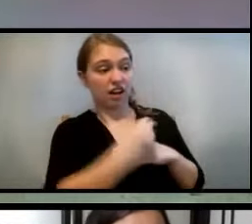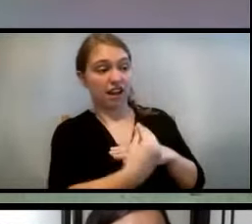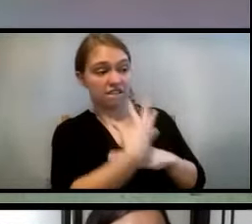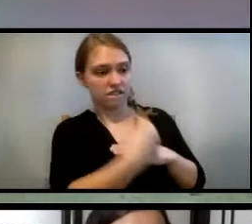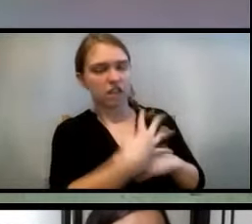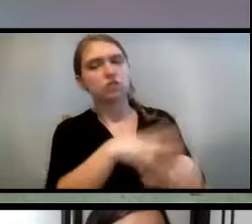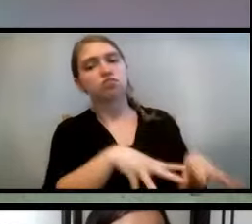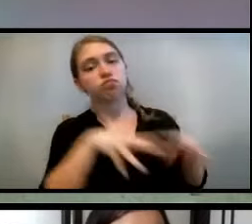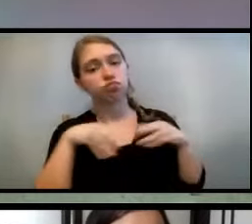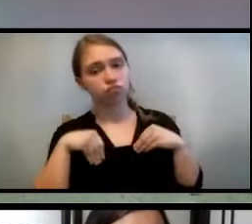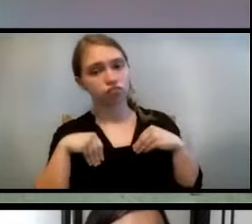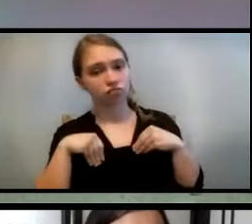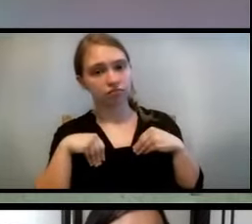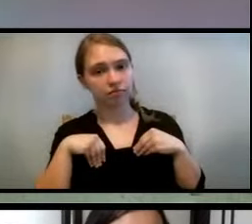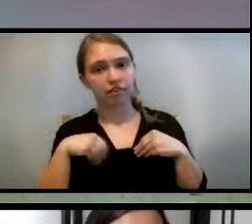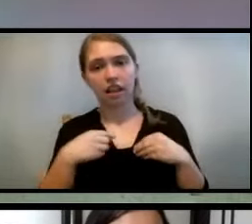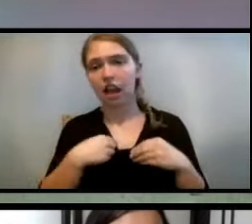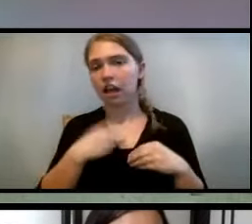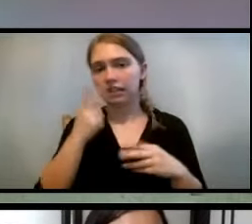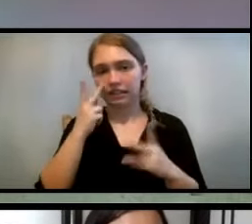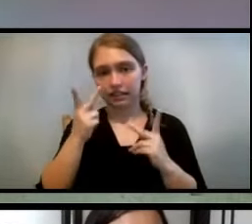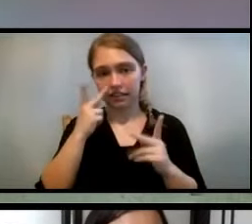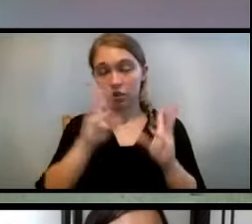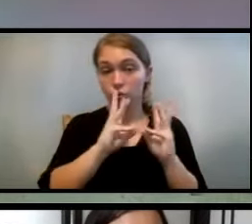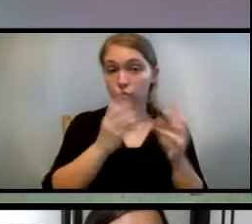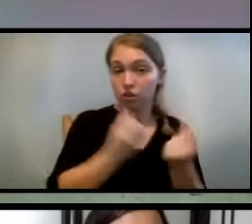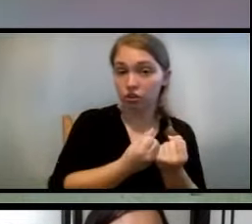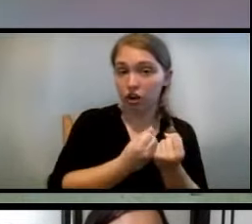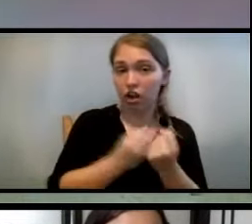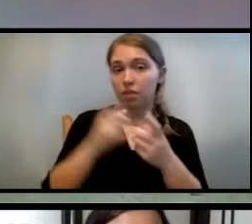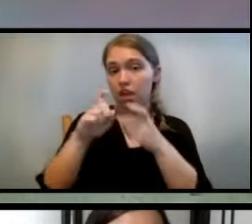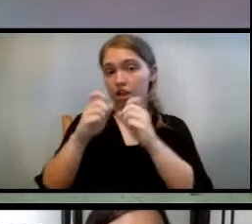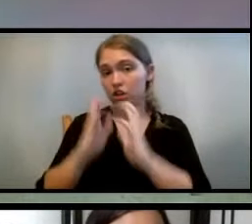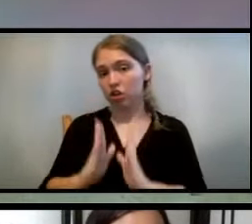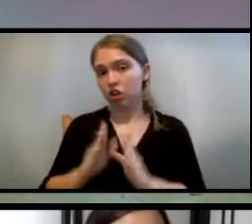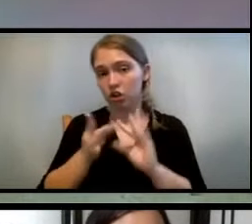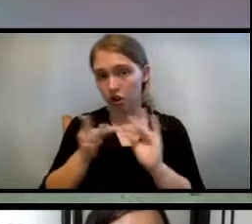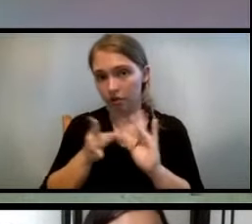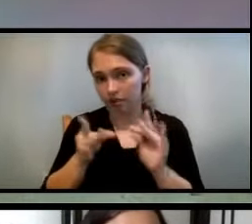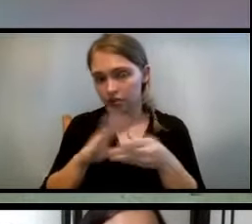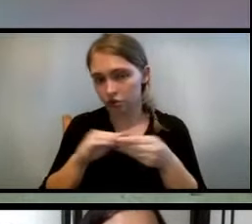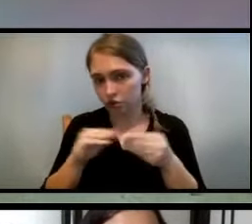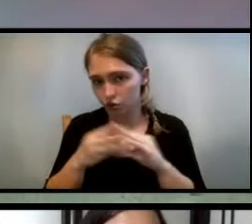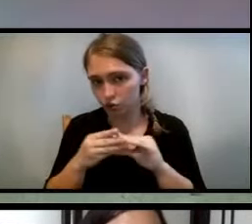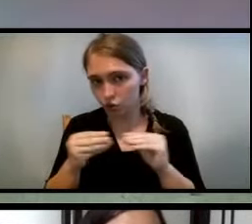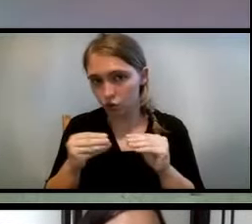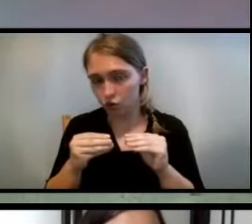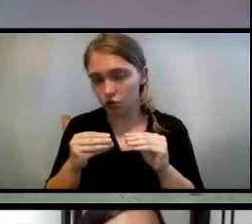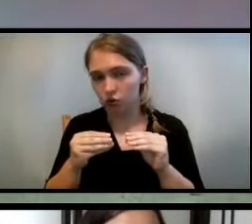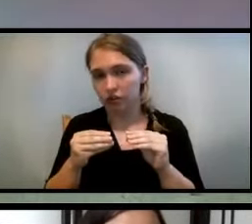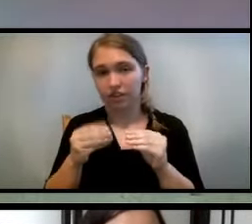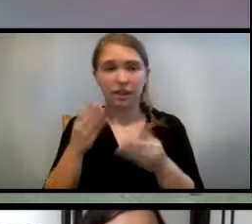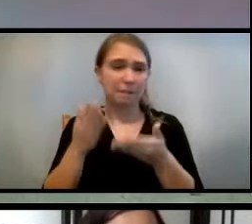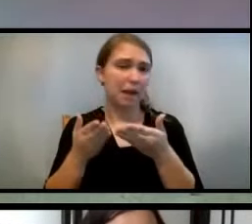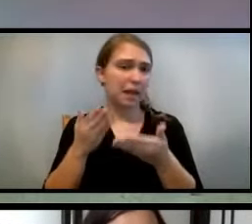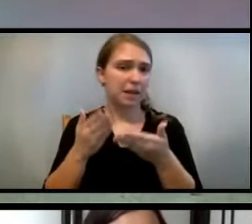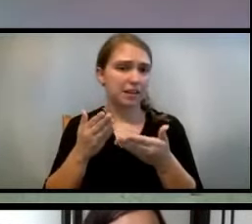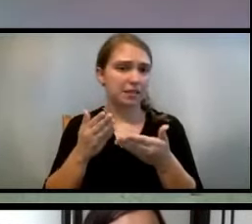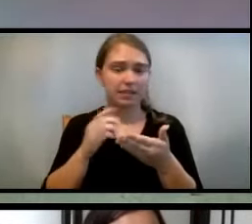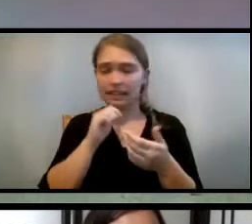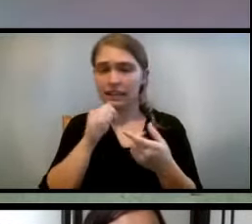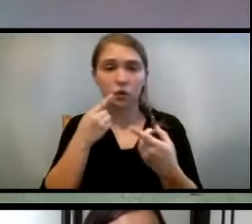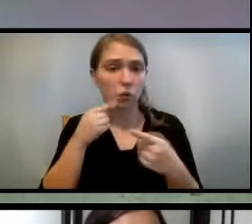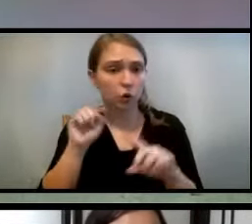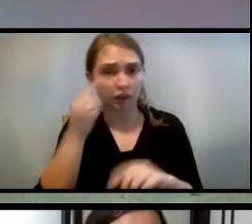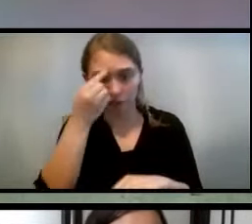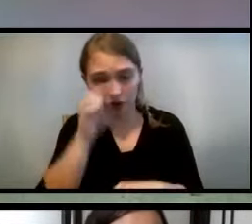in critique groups or workshops, or when an editor comments on a story that maybe didn't work for them or even did work